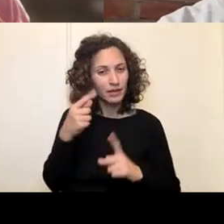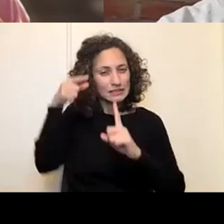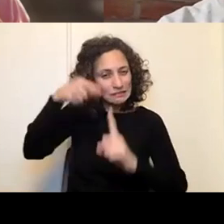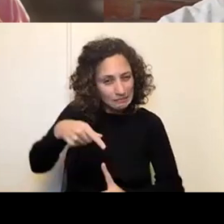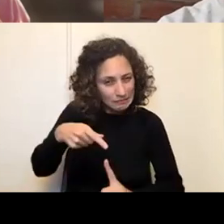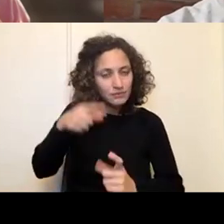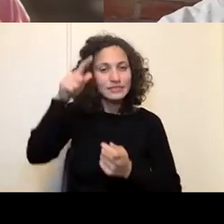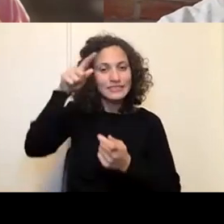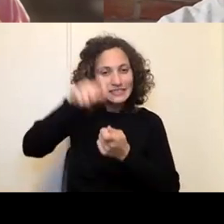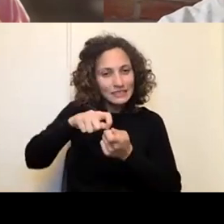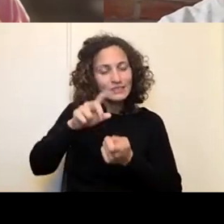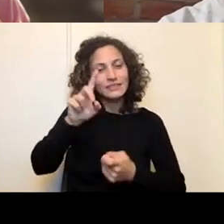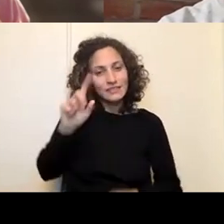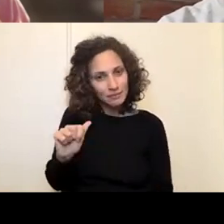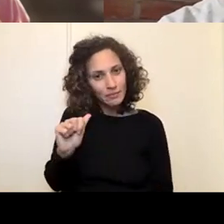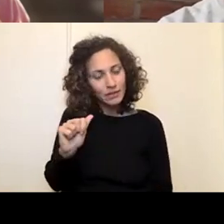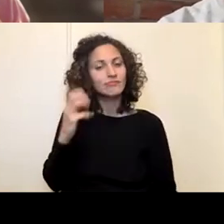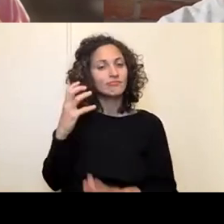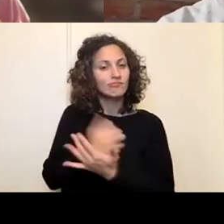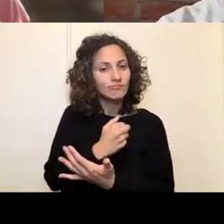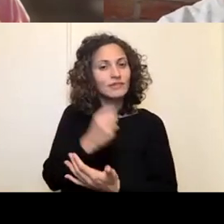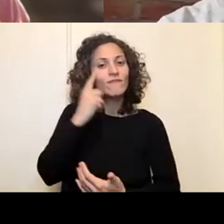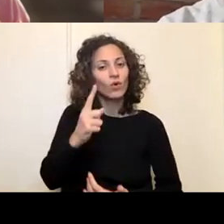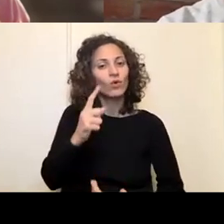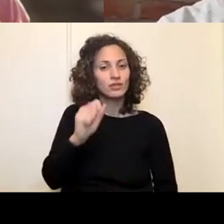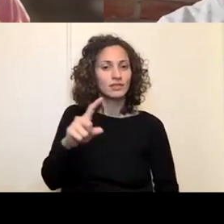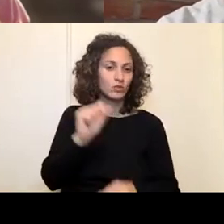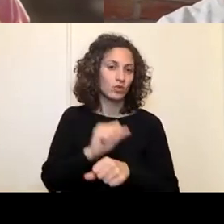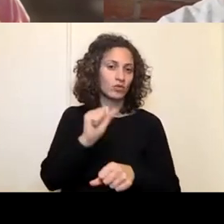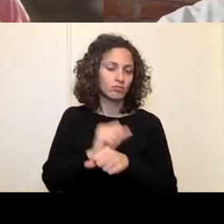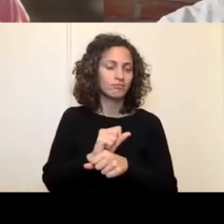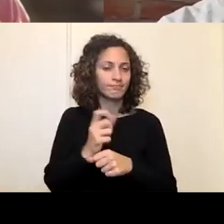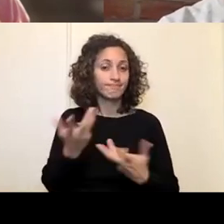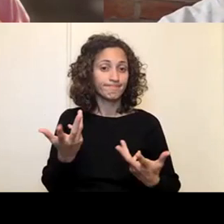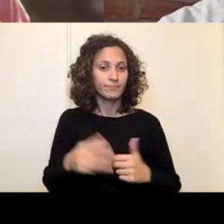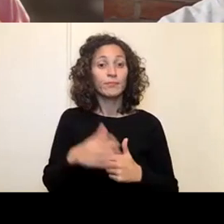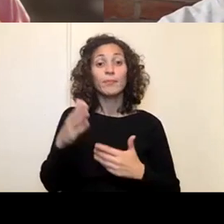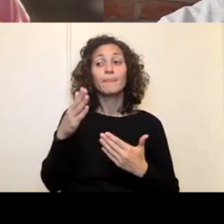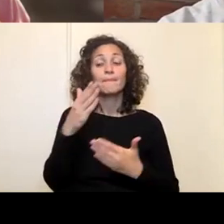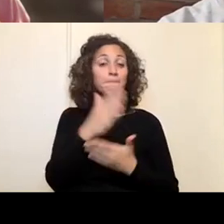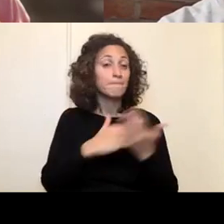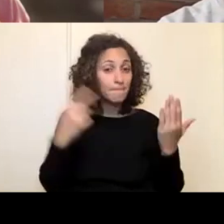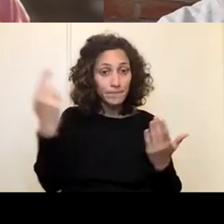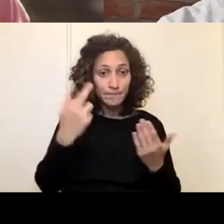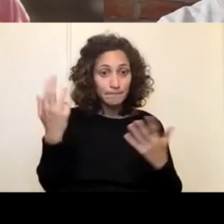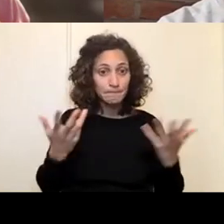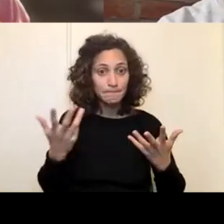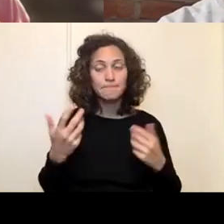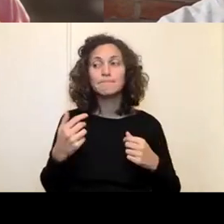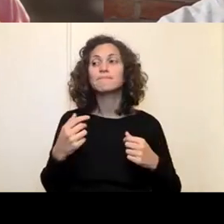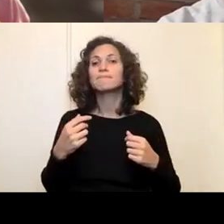disability that was used for sex work. You know, part of it was, they said, oh, well,